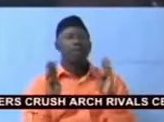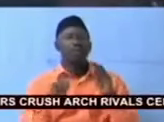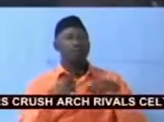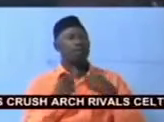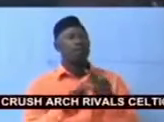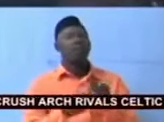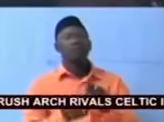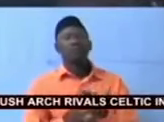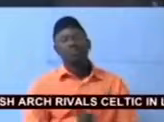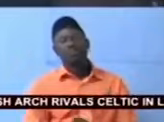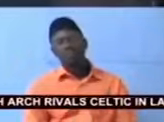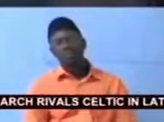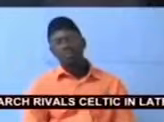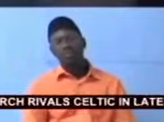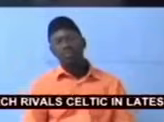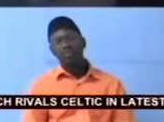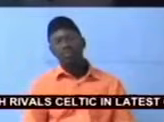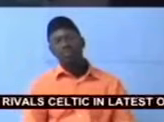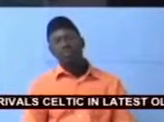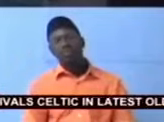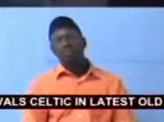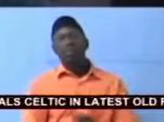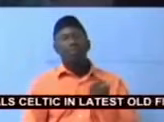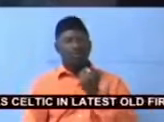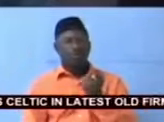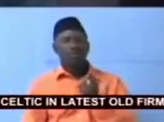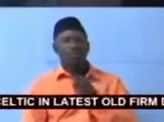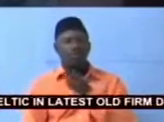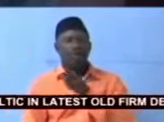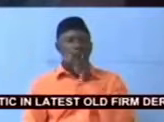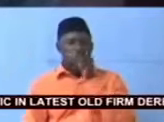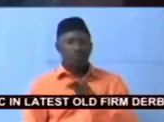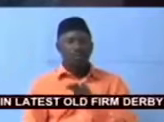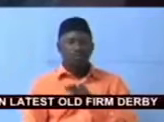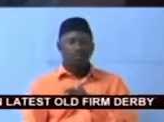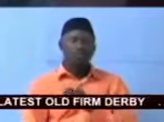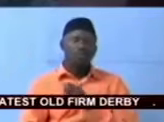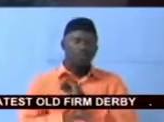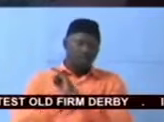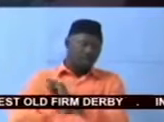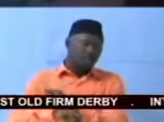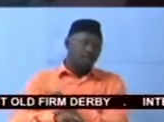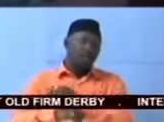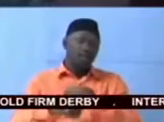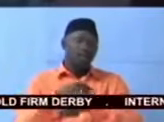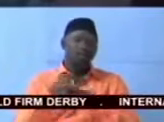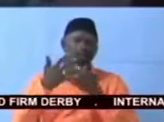Because the accused person was in mild throughout the pendency of the trial.